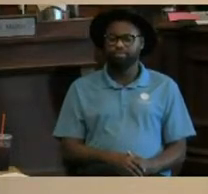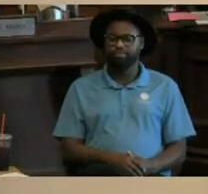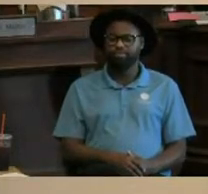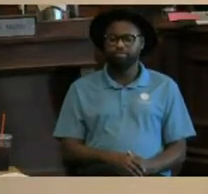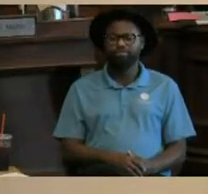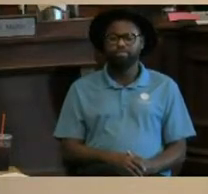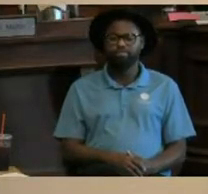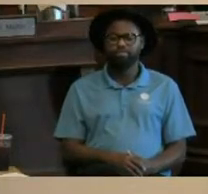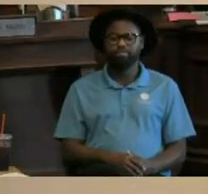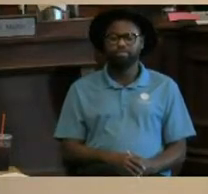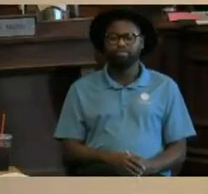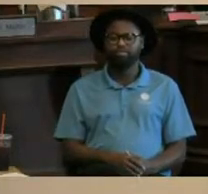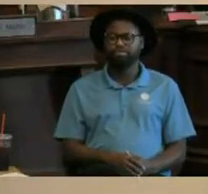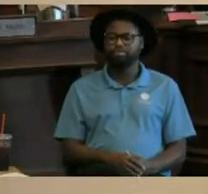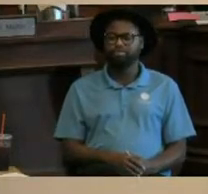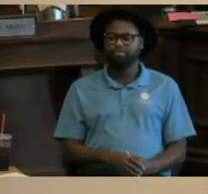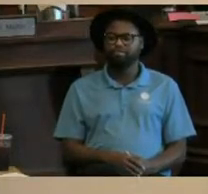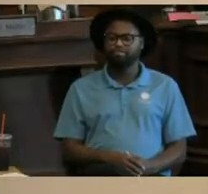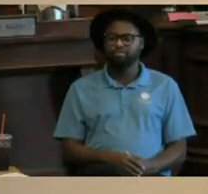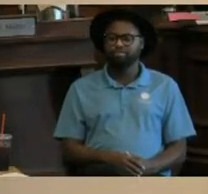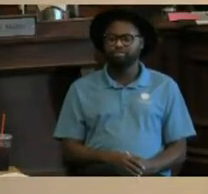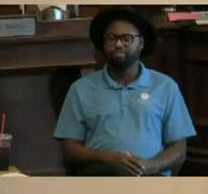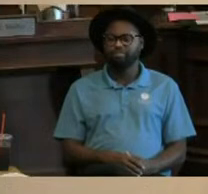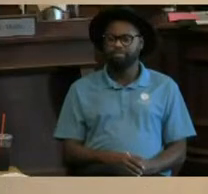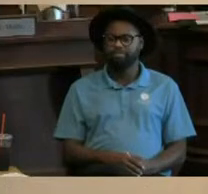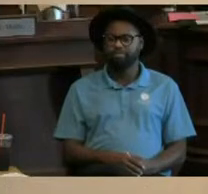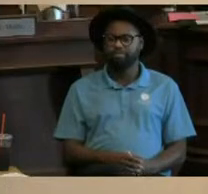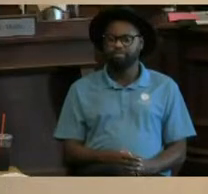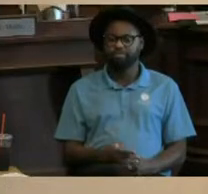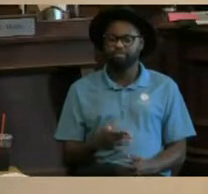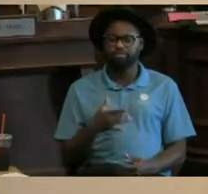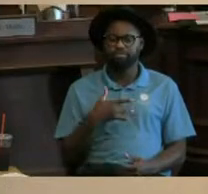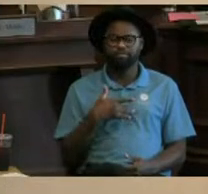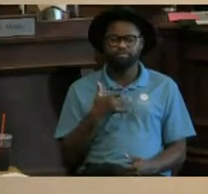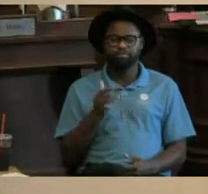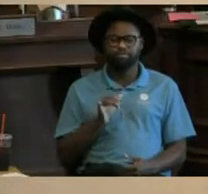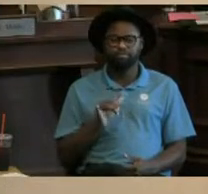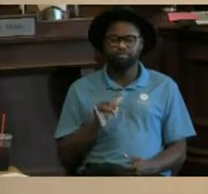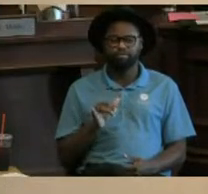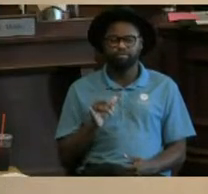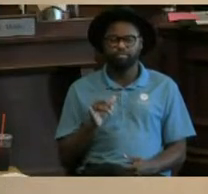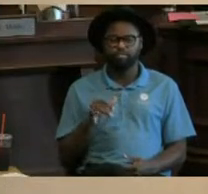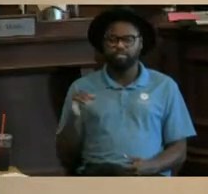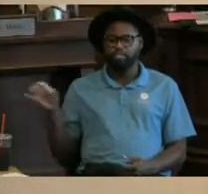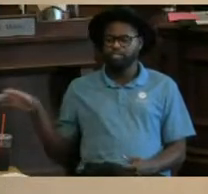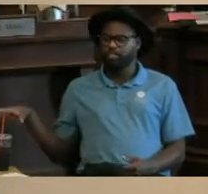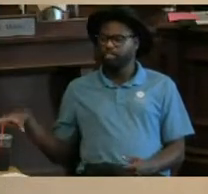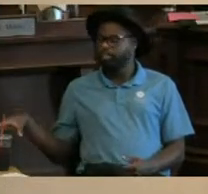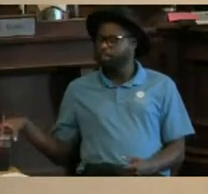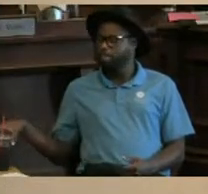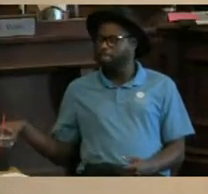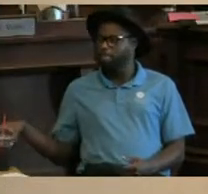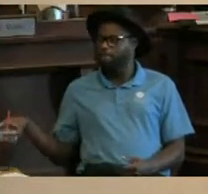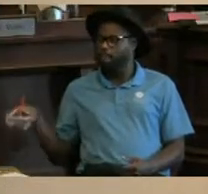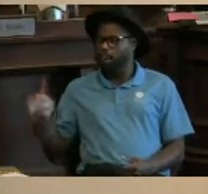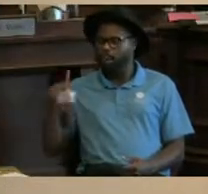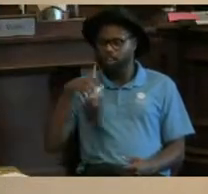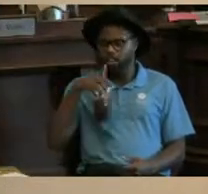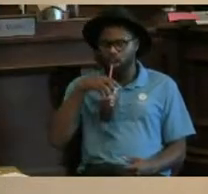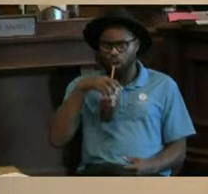Rocking and roll. Okay. Boy, without these presentations, we get through it all. Yeah. It was $12 million, though. Remember that roughly.